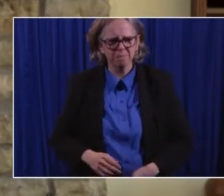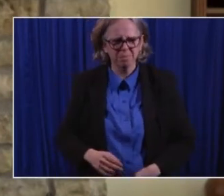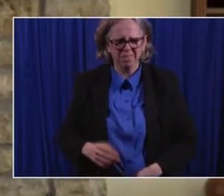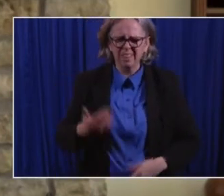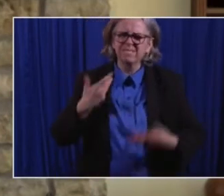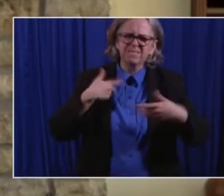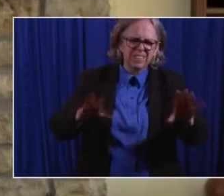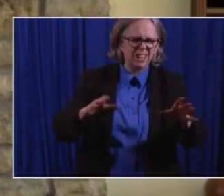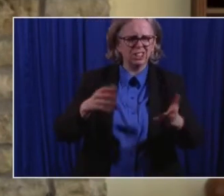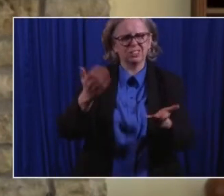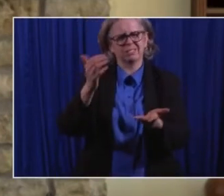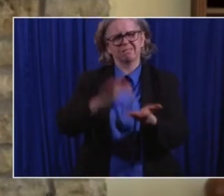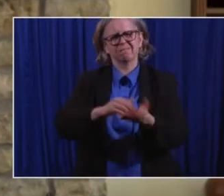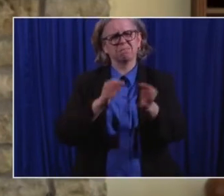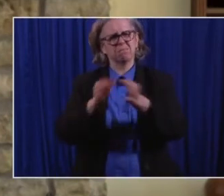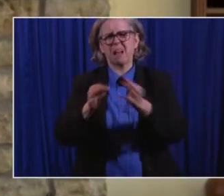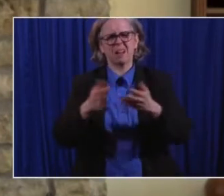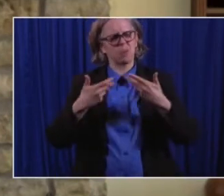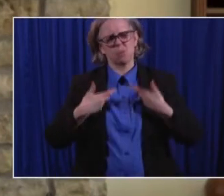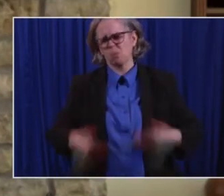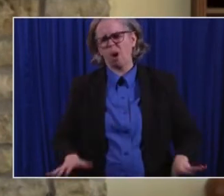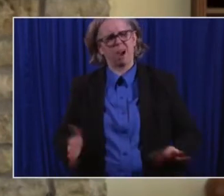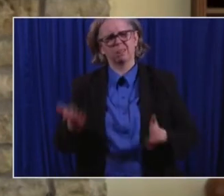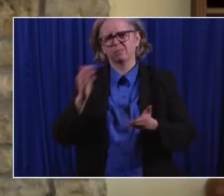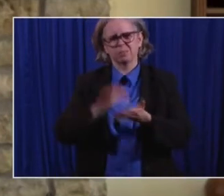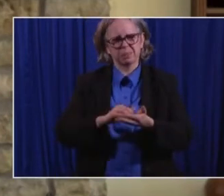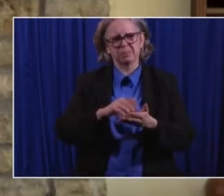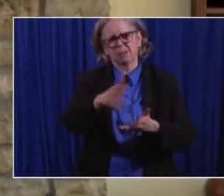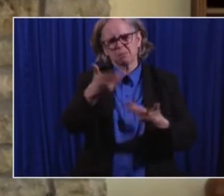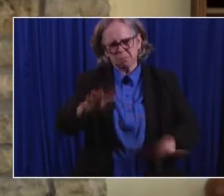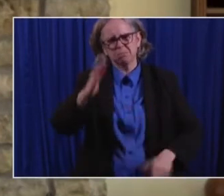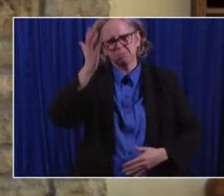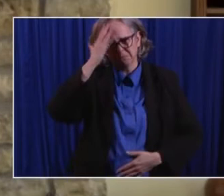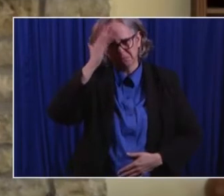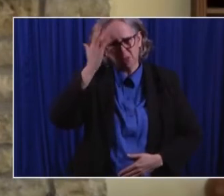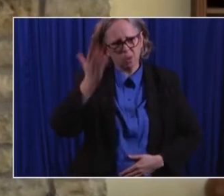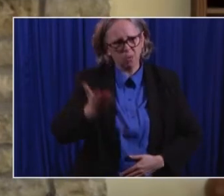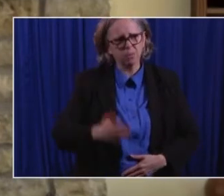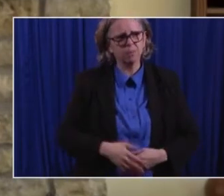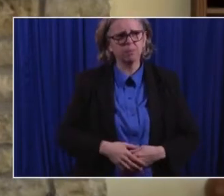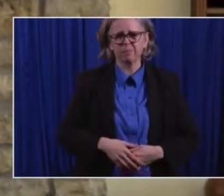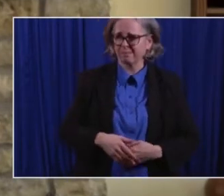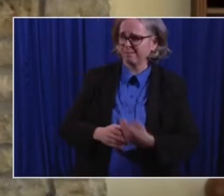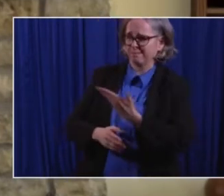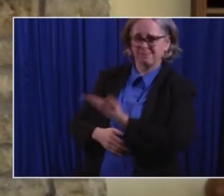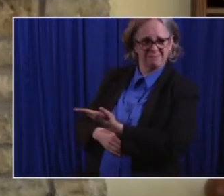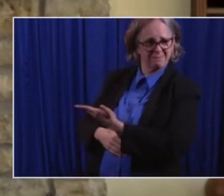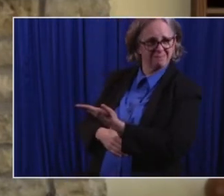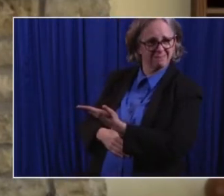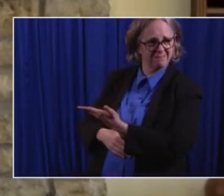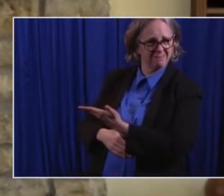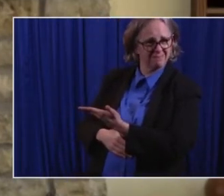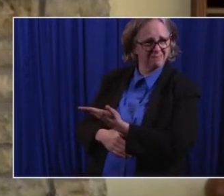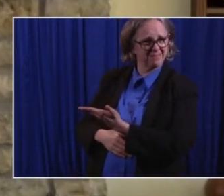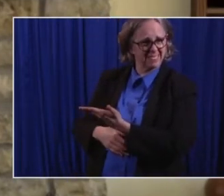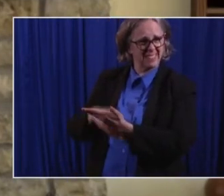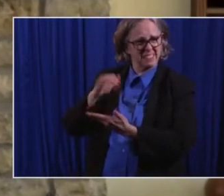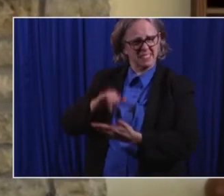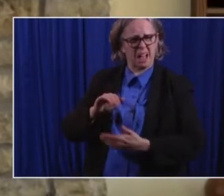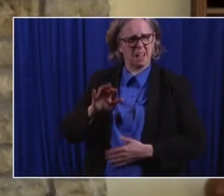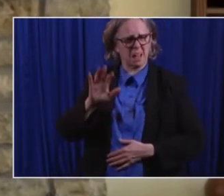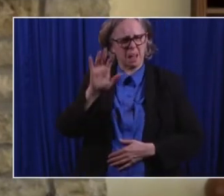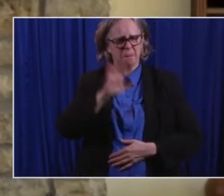before. But I will say this. I look at the cup or the glass is about 95%